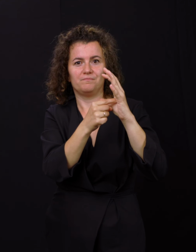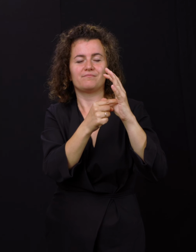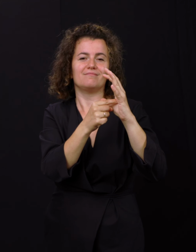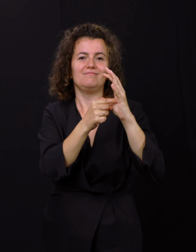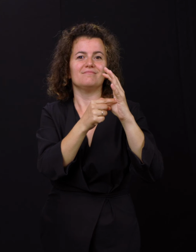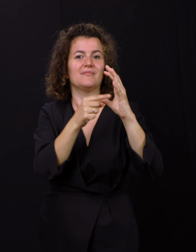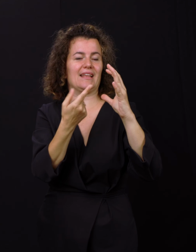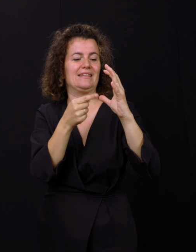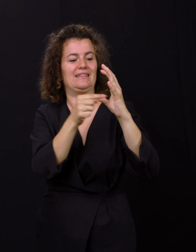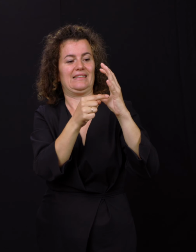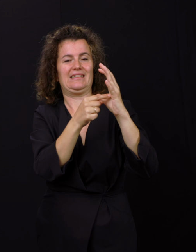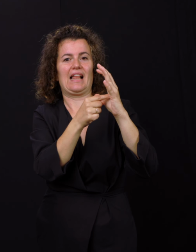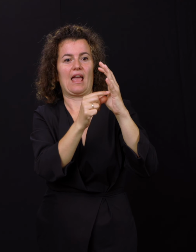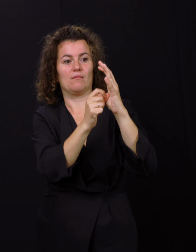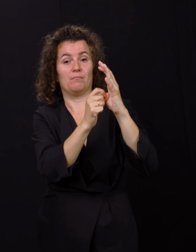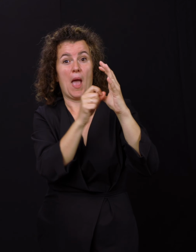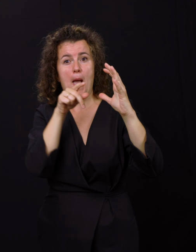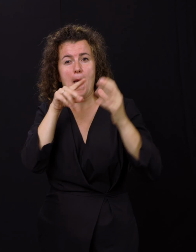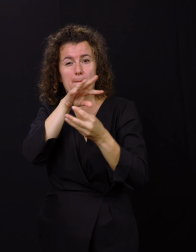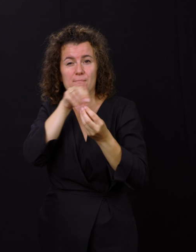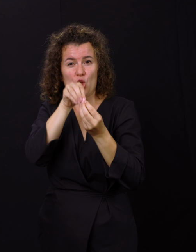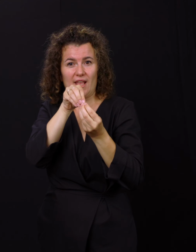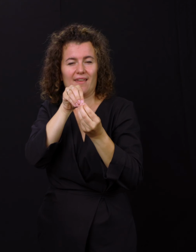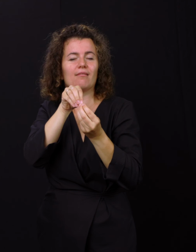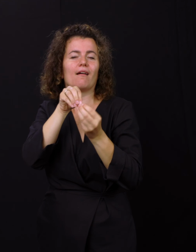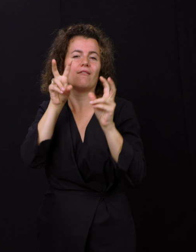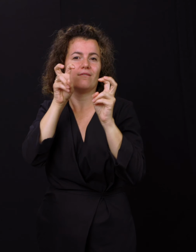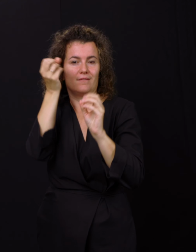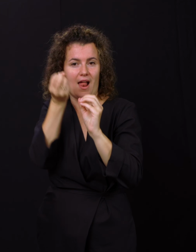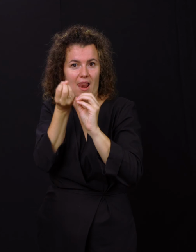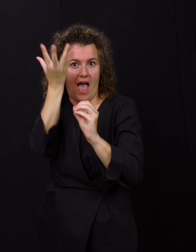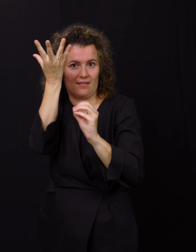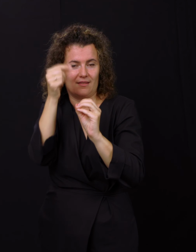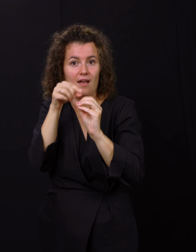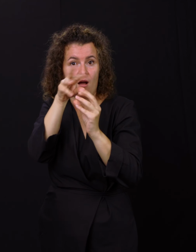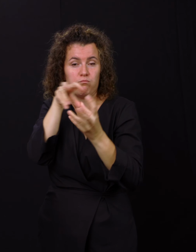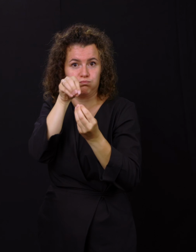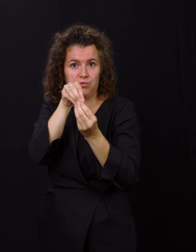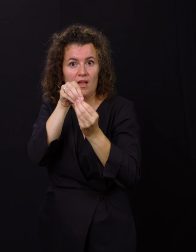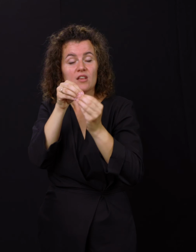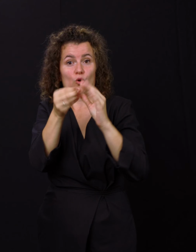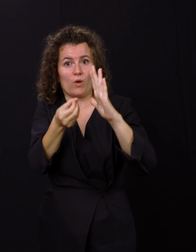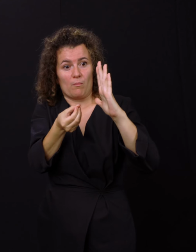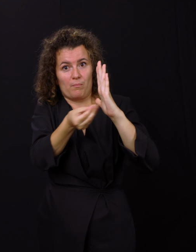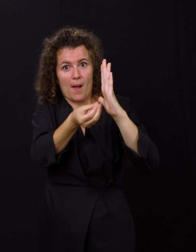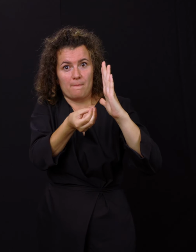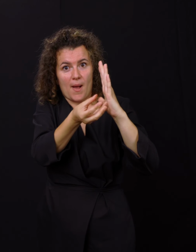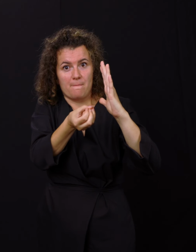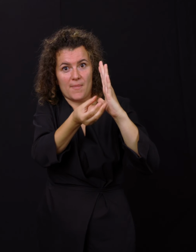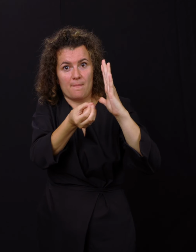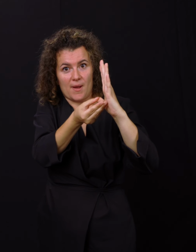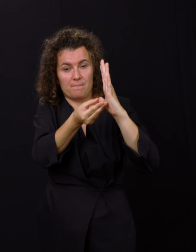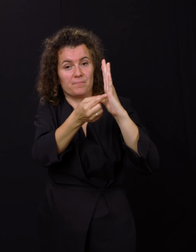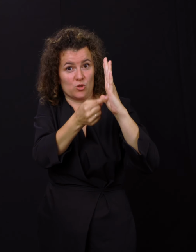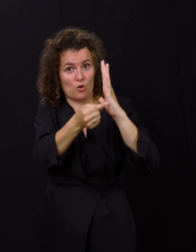optogenetic protein. This protein is from algae. It's a simple protein that can detect light. And what we hope